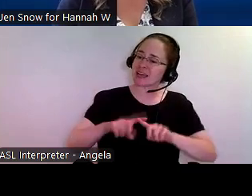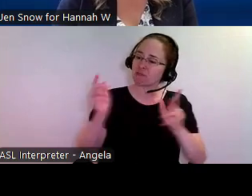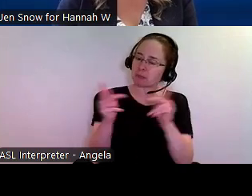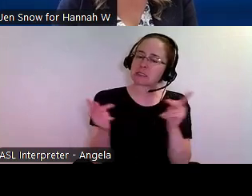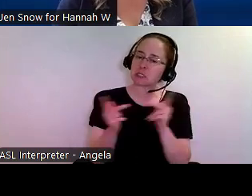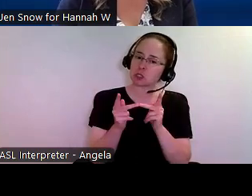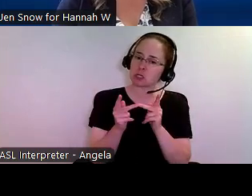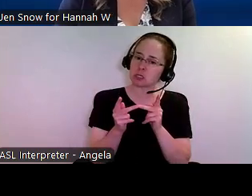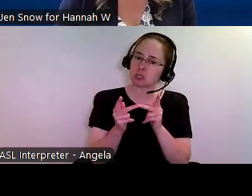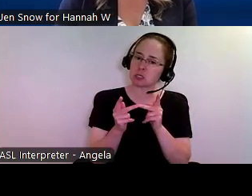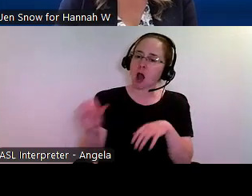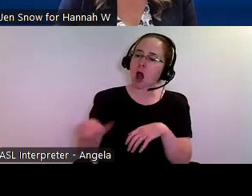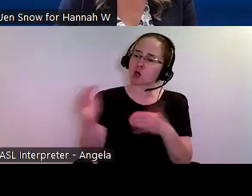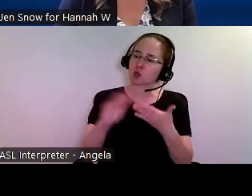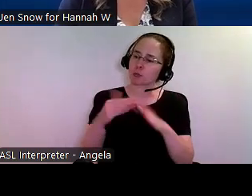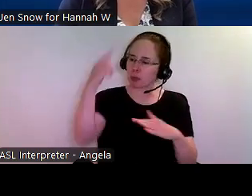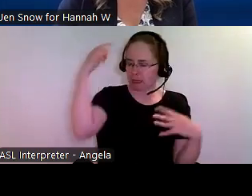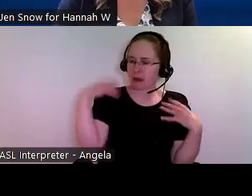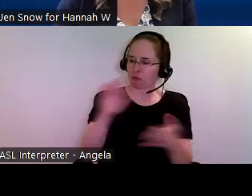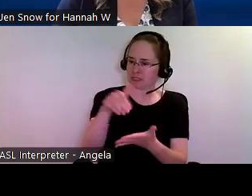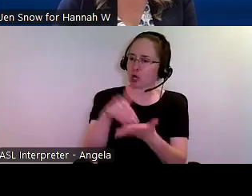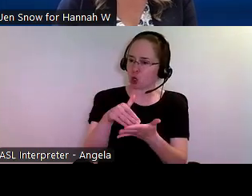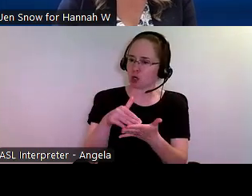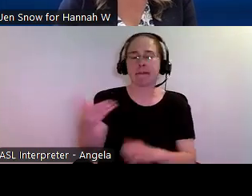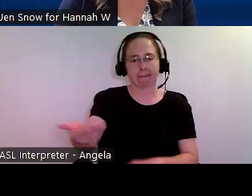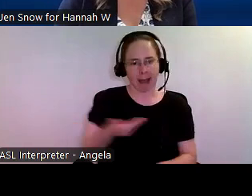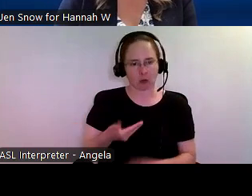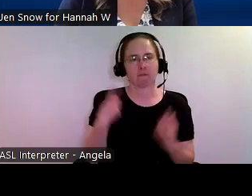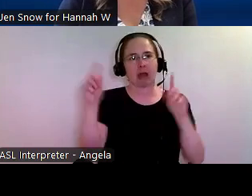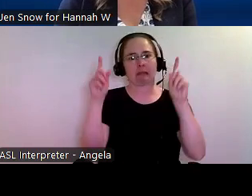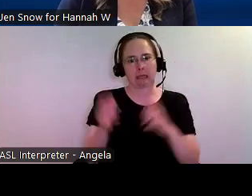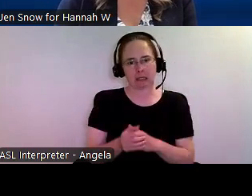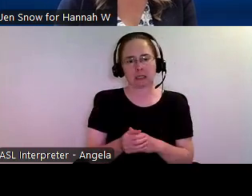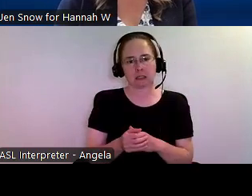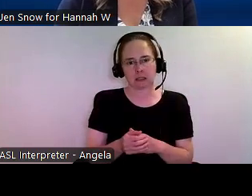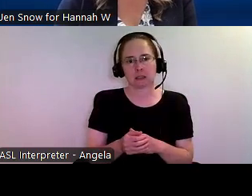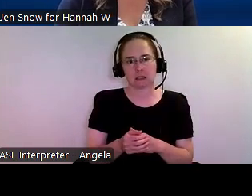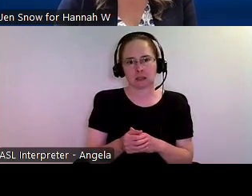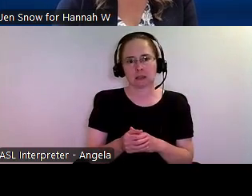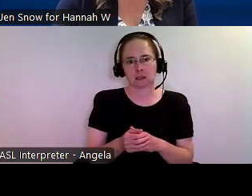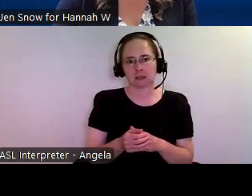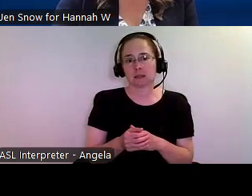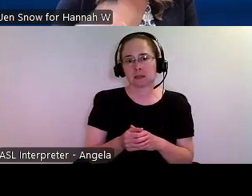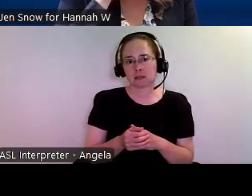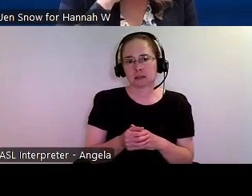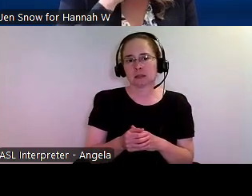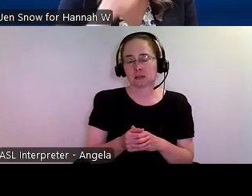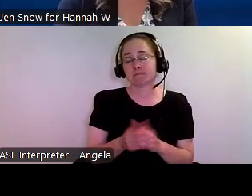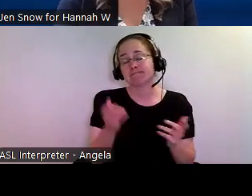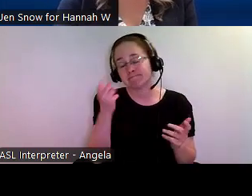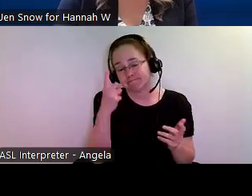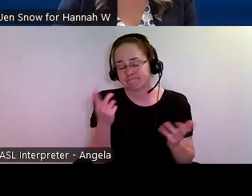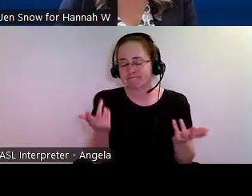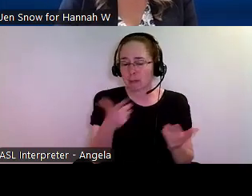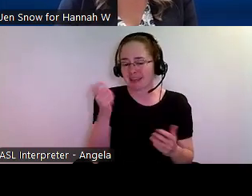position at another community mental health center, I ended up getting hired finally. So they had to go through, because of because